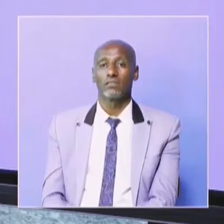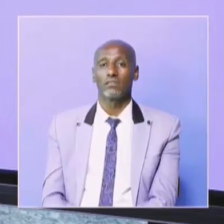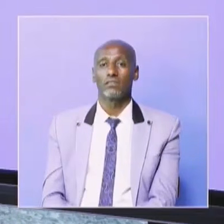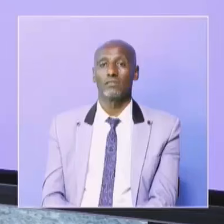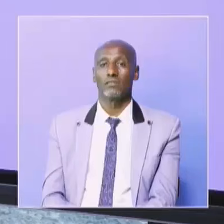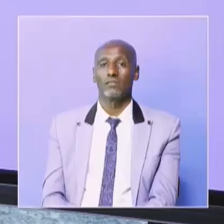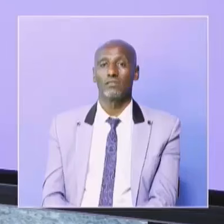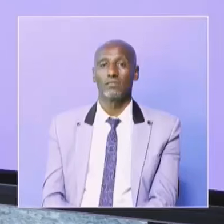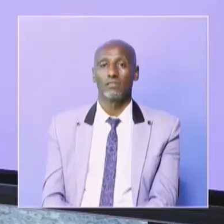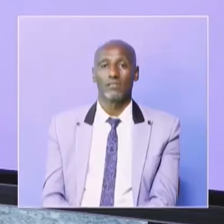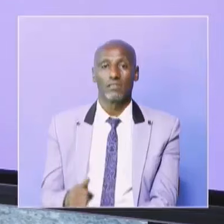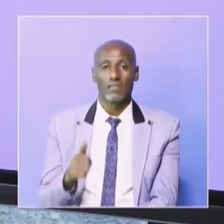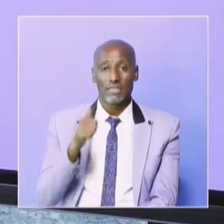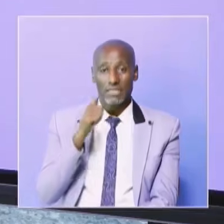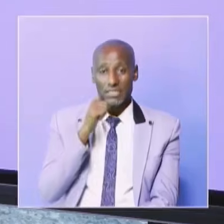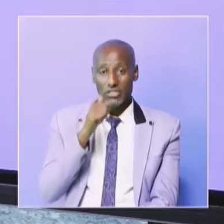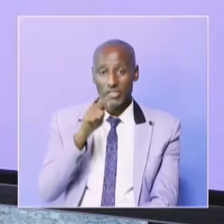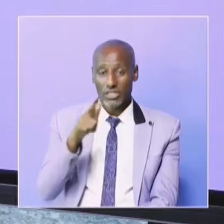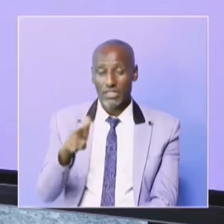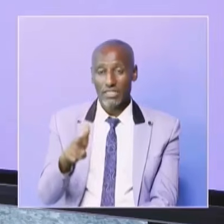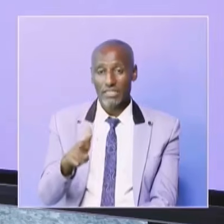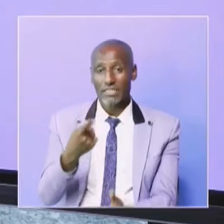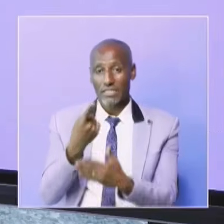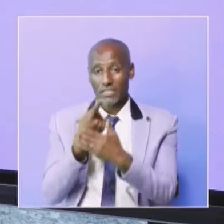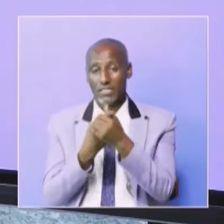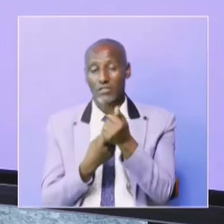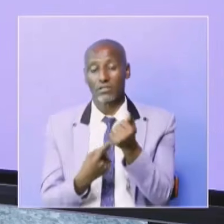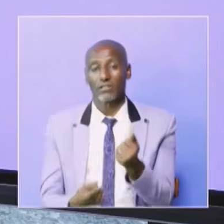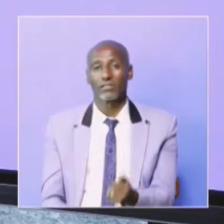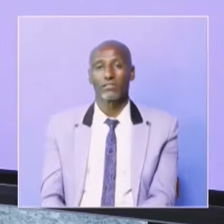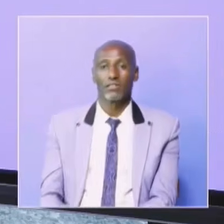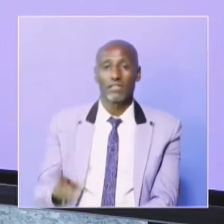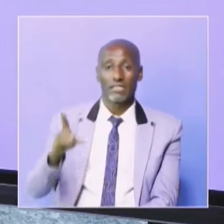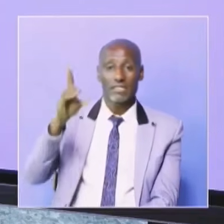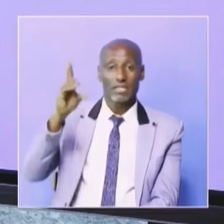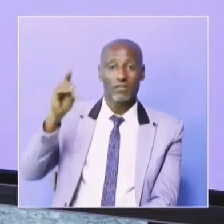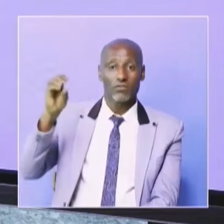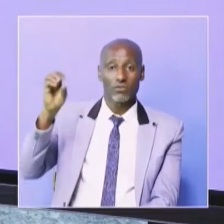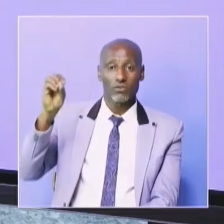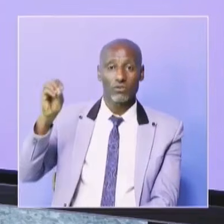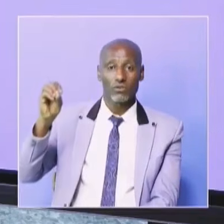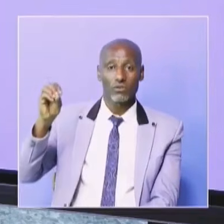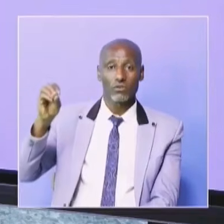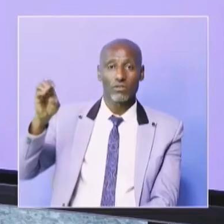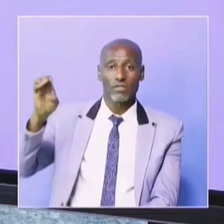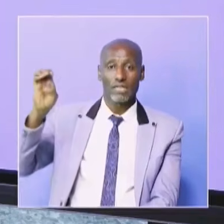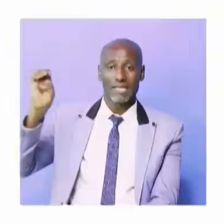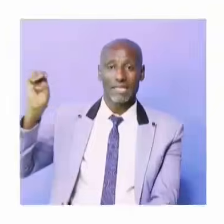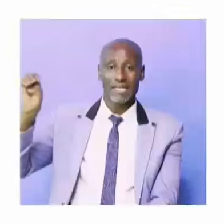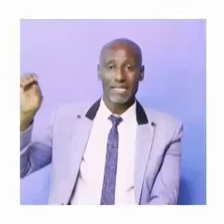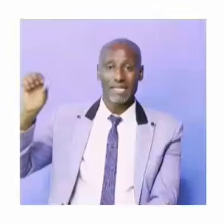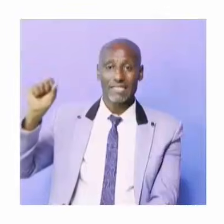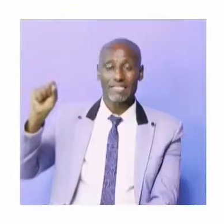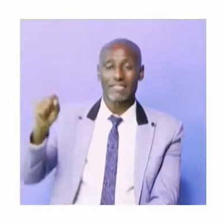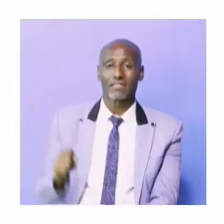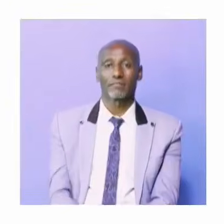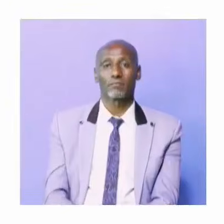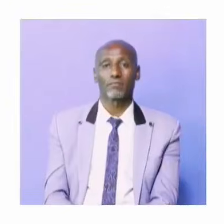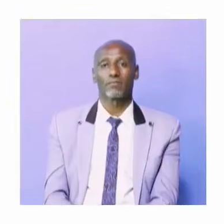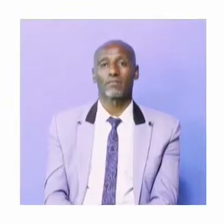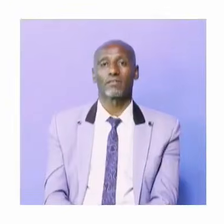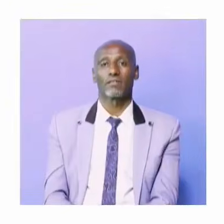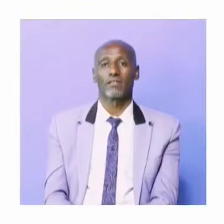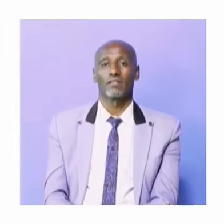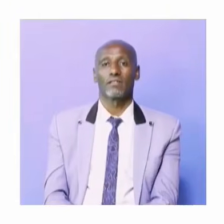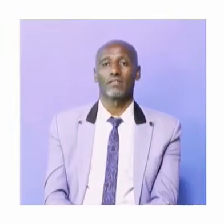our sentence is singular, instead of do, we add on do, it comes what?